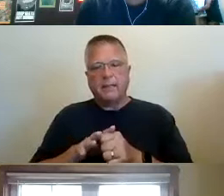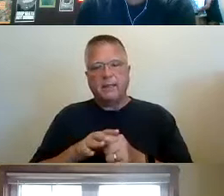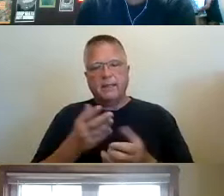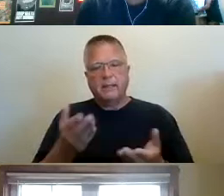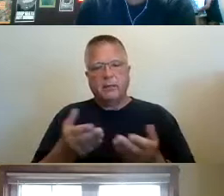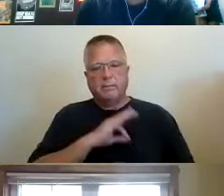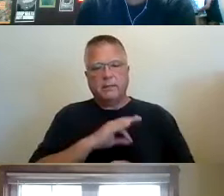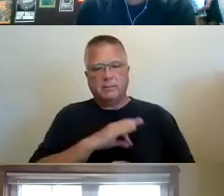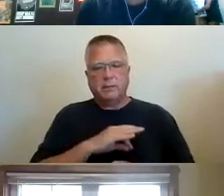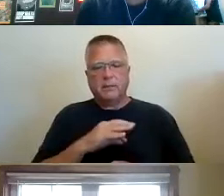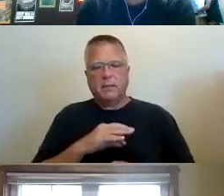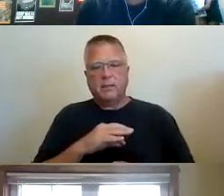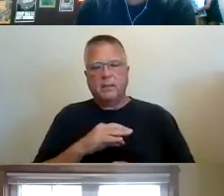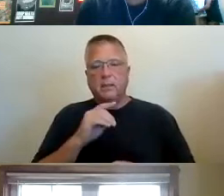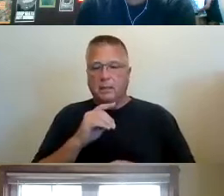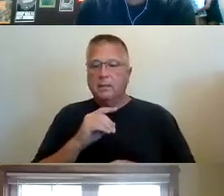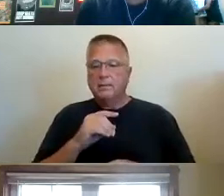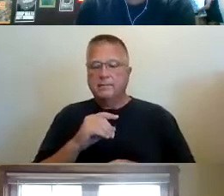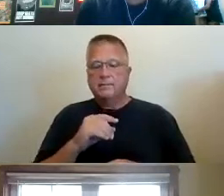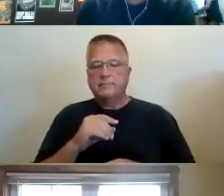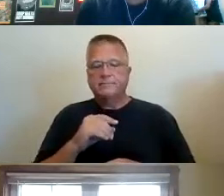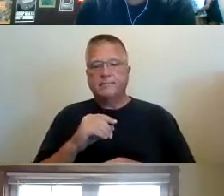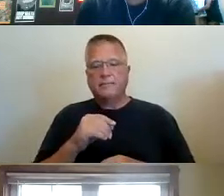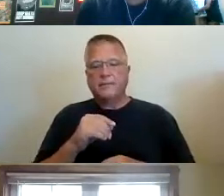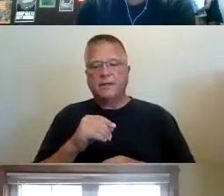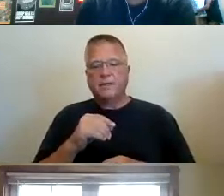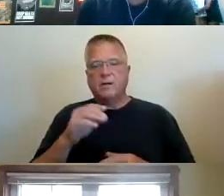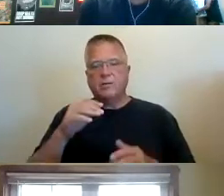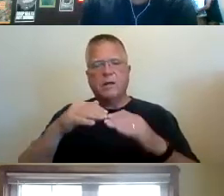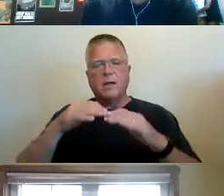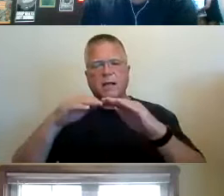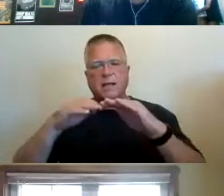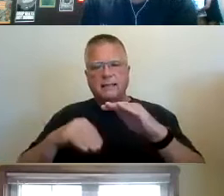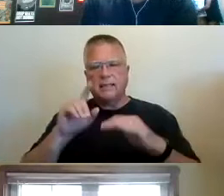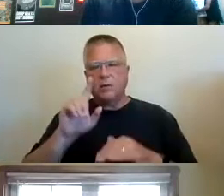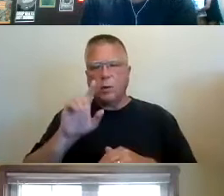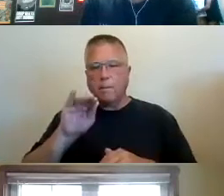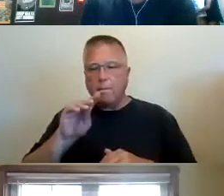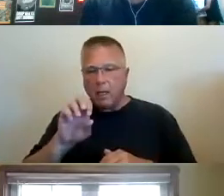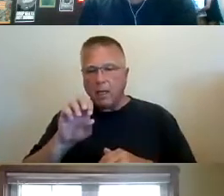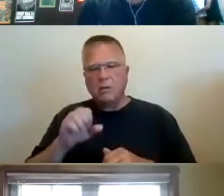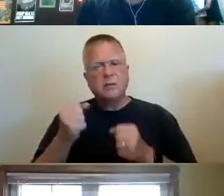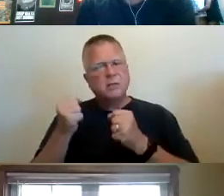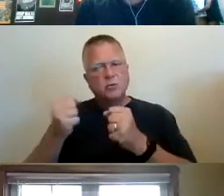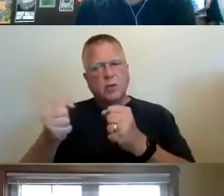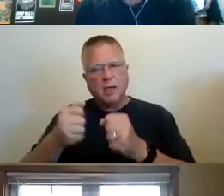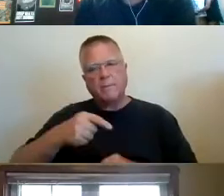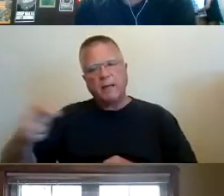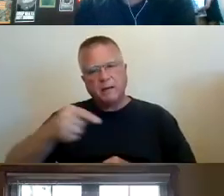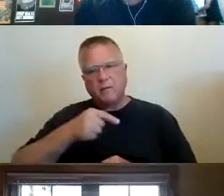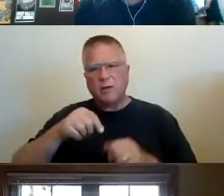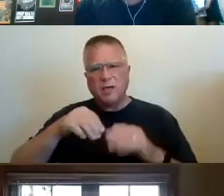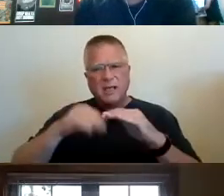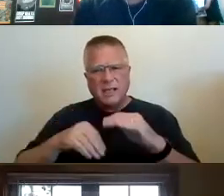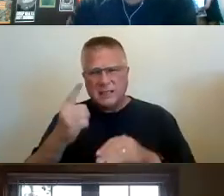Pittsburgh are driven, or I'm sorry, are less than 1 mile in distance. So they're driven in an automobile for less than a